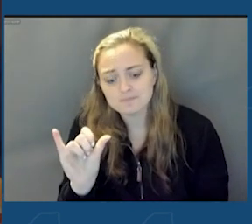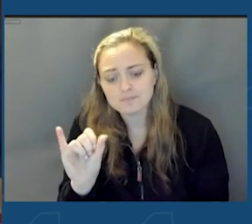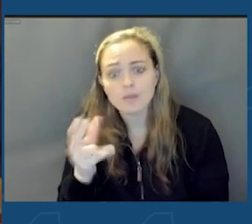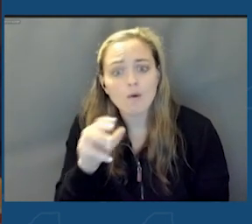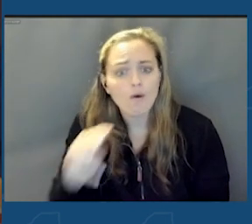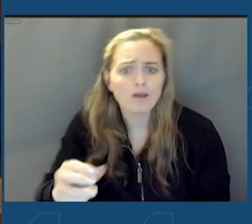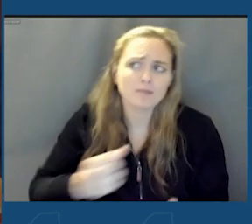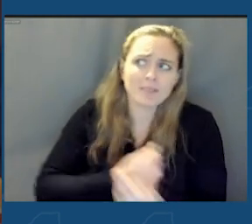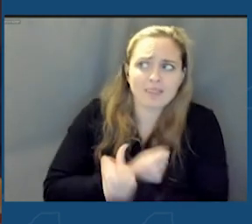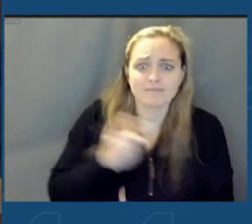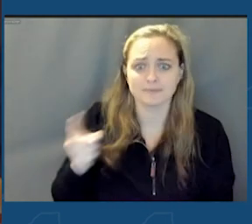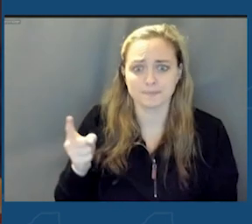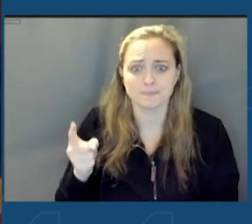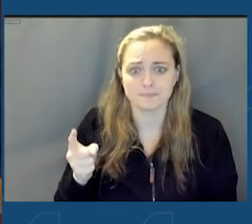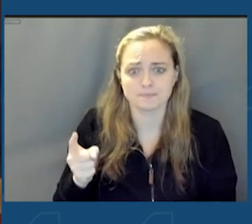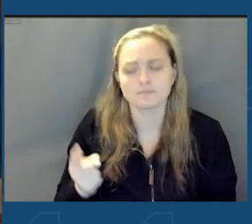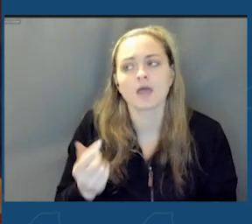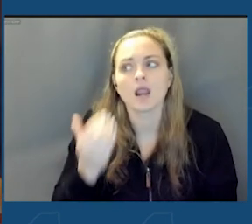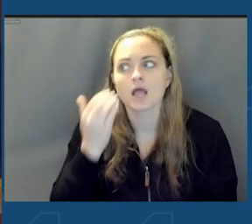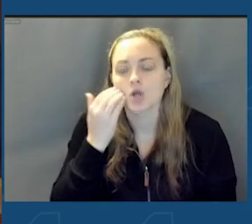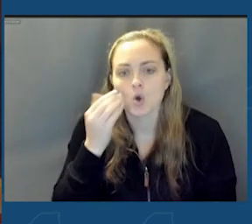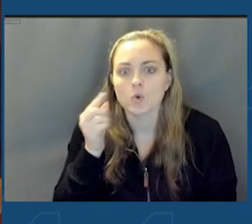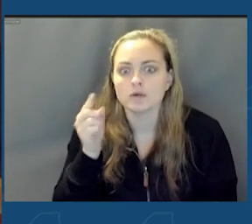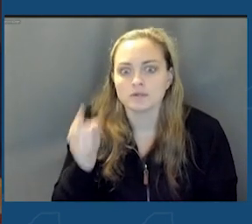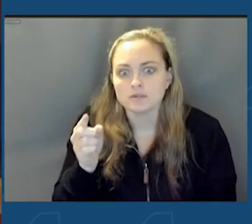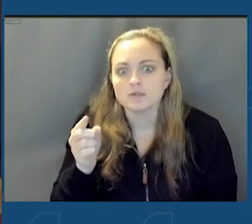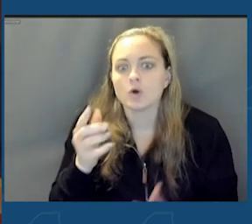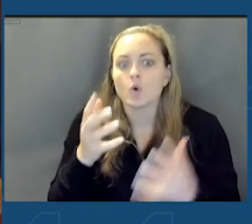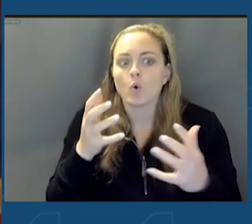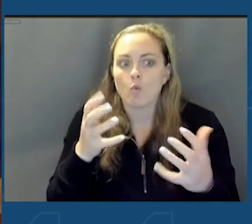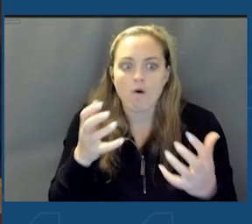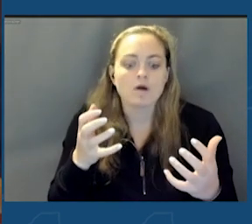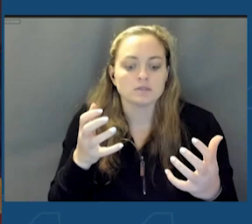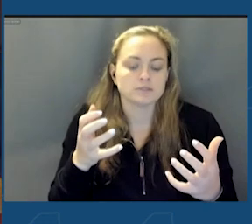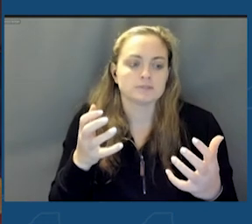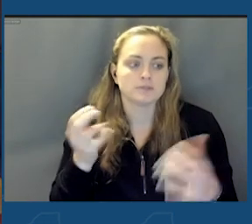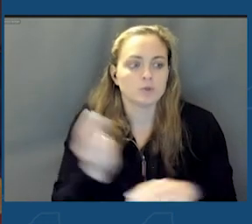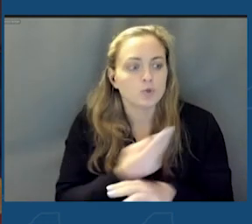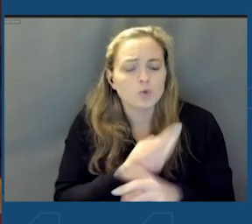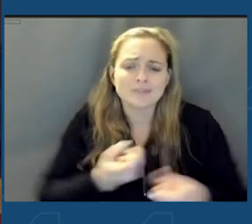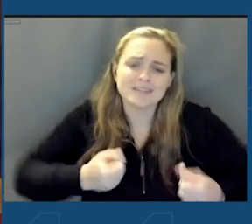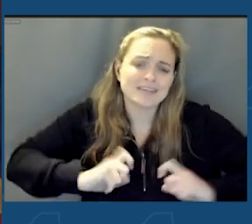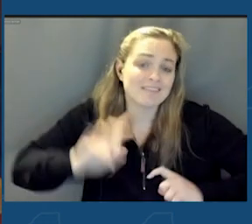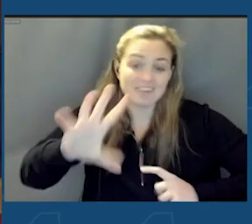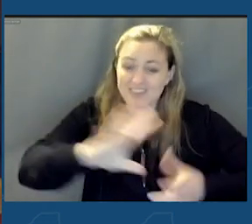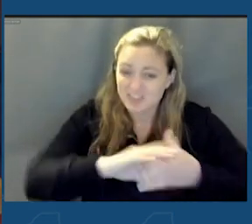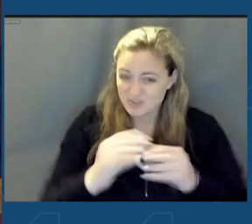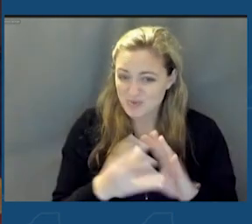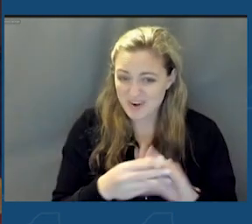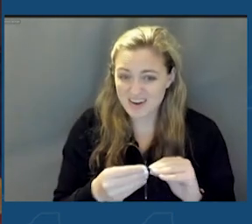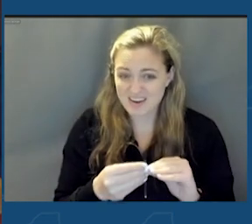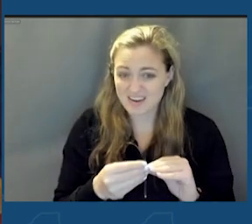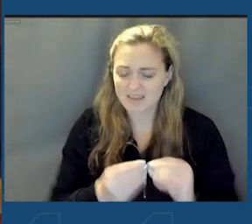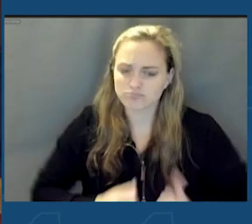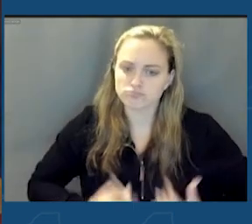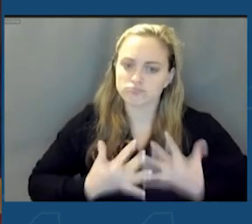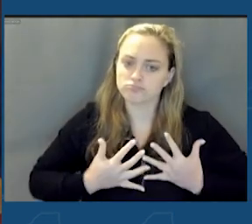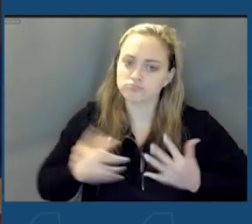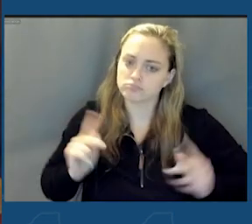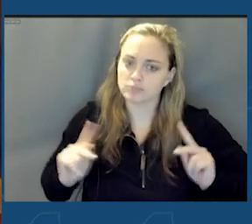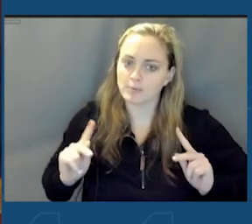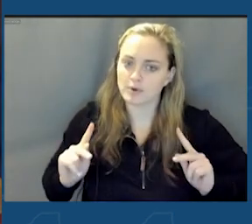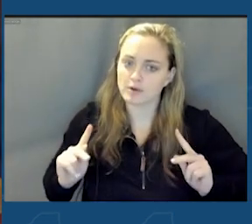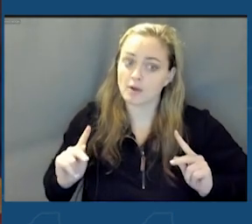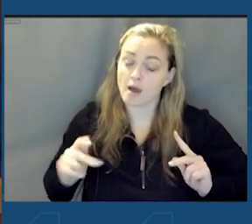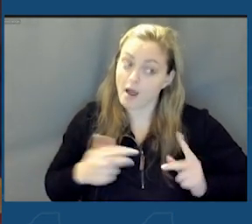him as well. And I know that he wants to use the gift of his story as an inspiration. I said, I have a